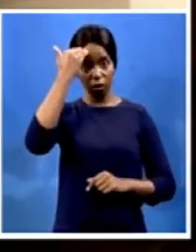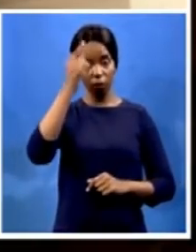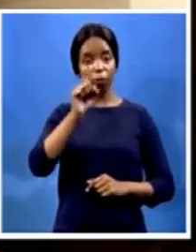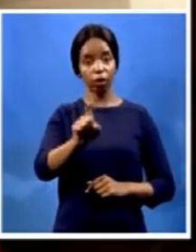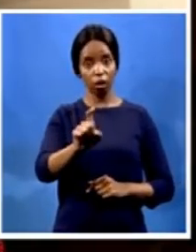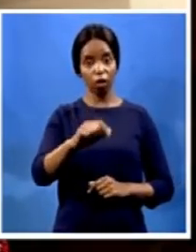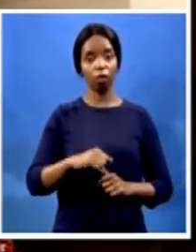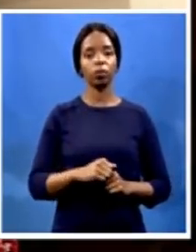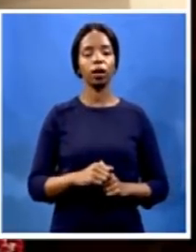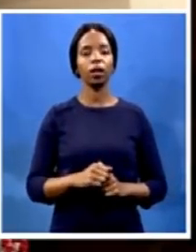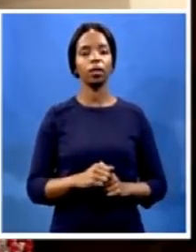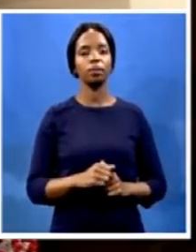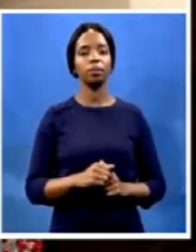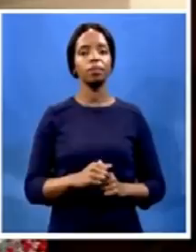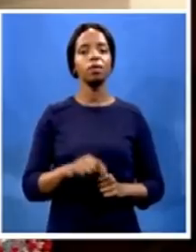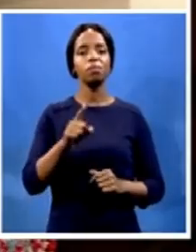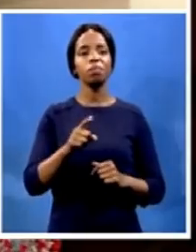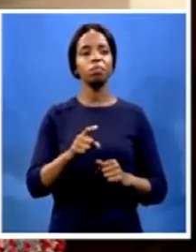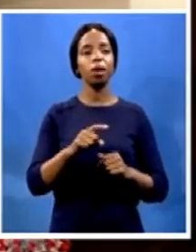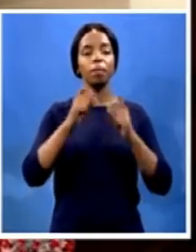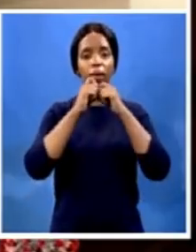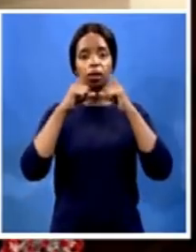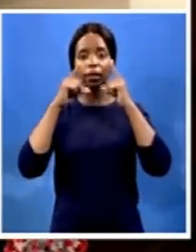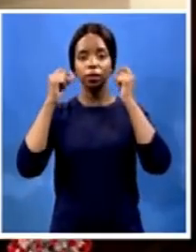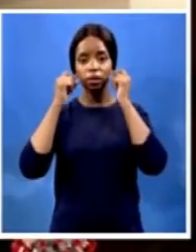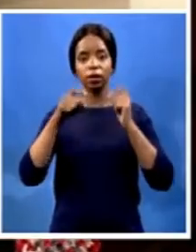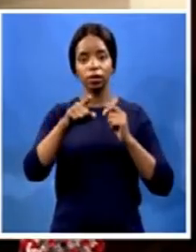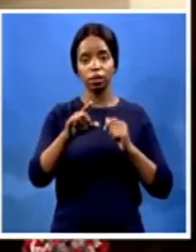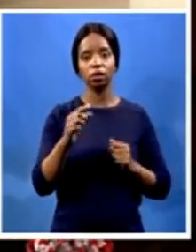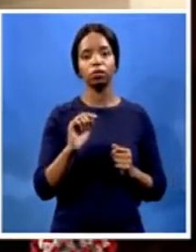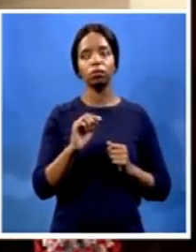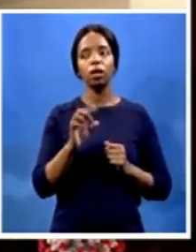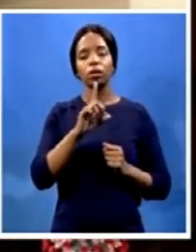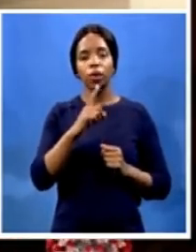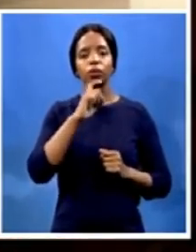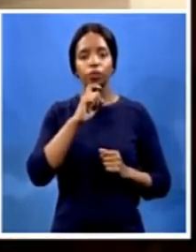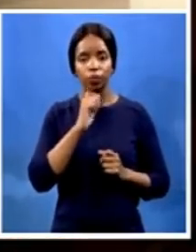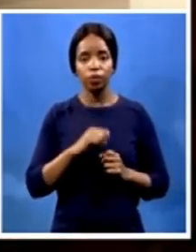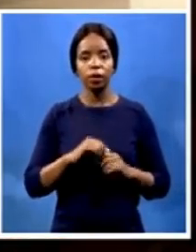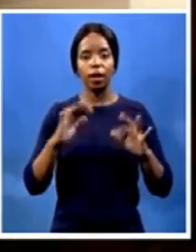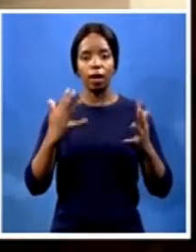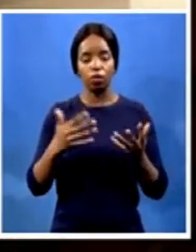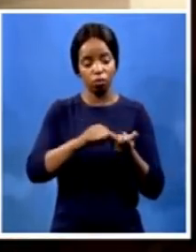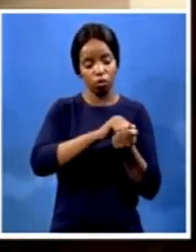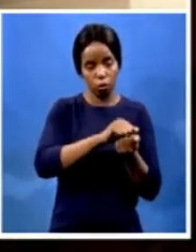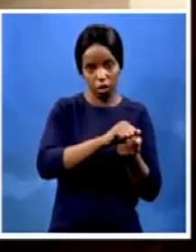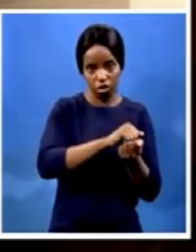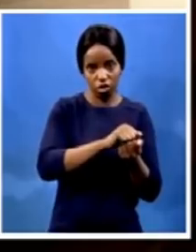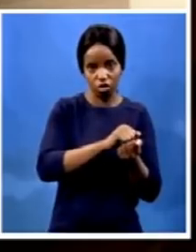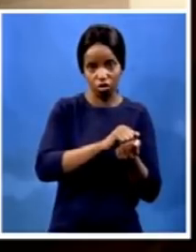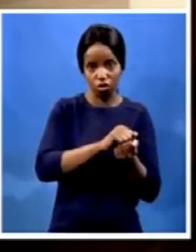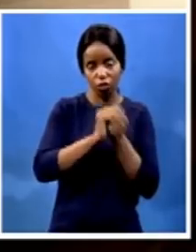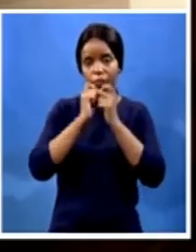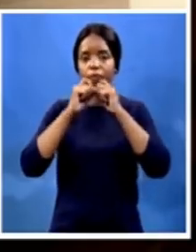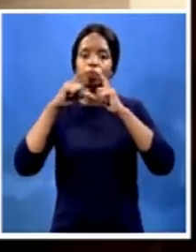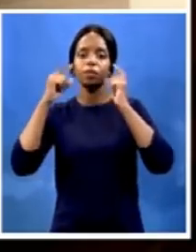project to create a reusable, washable face mask that can be used by the general public so that we